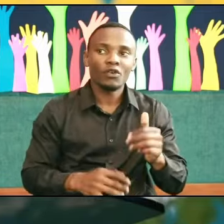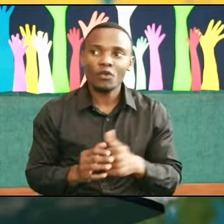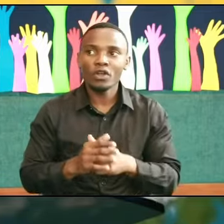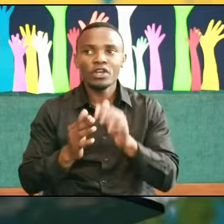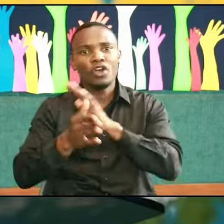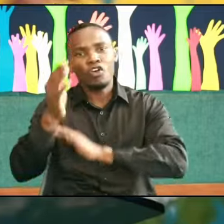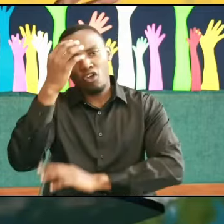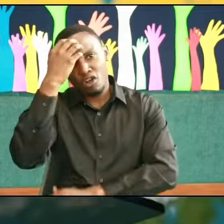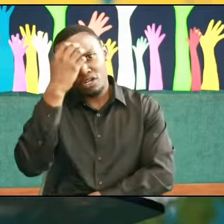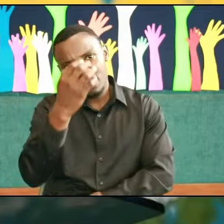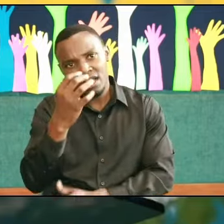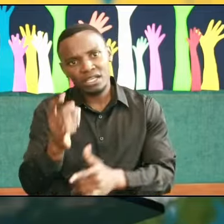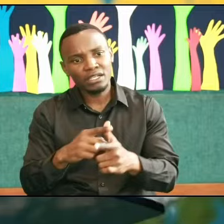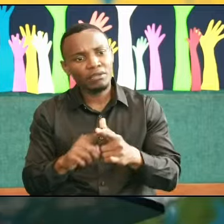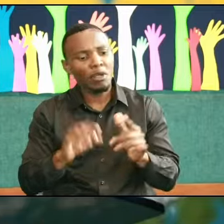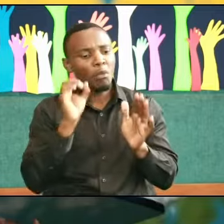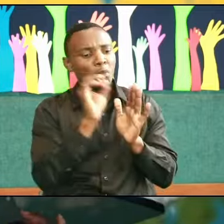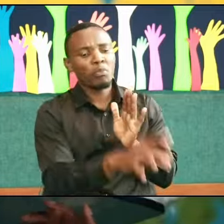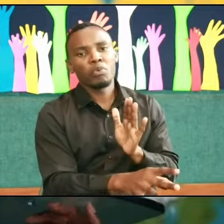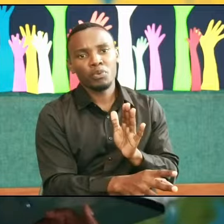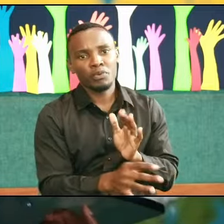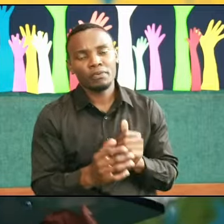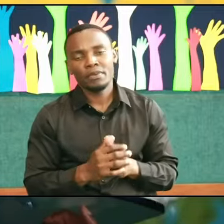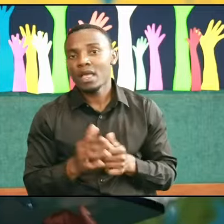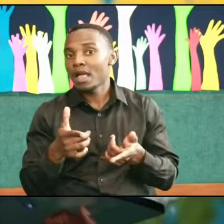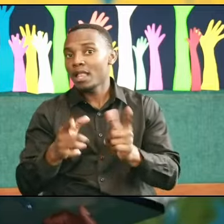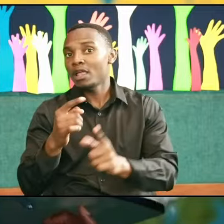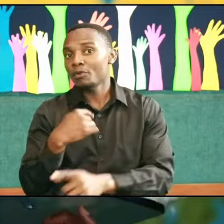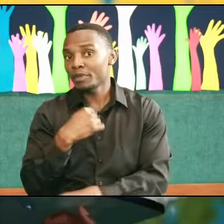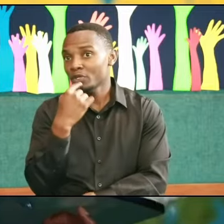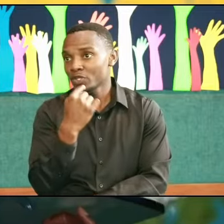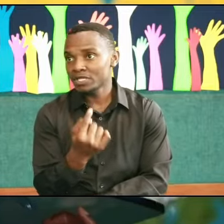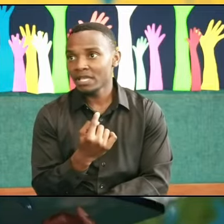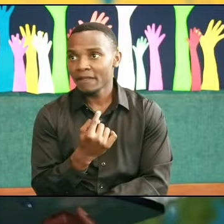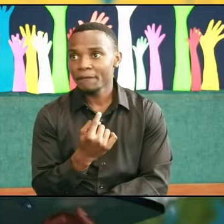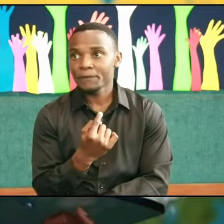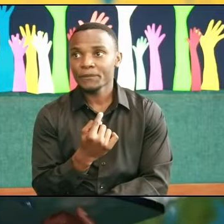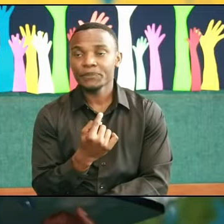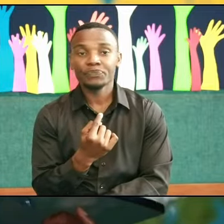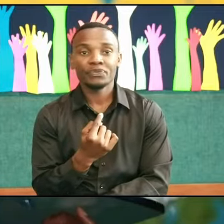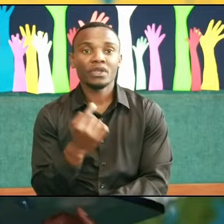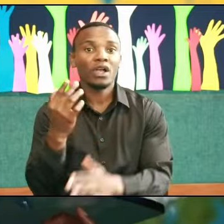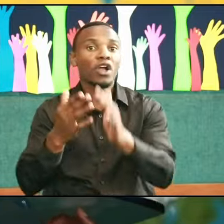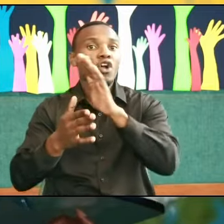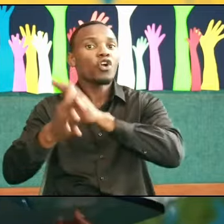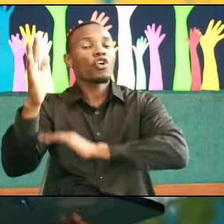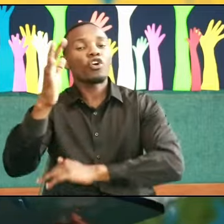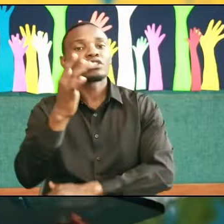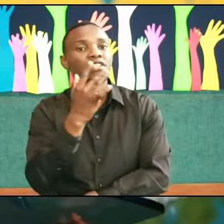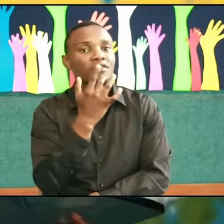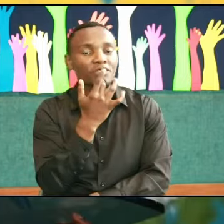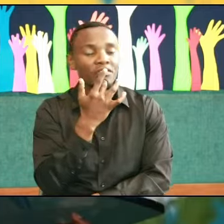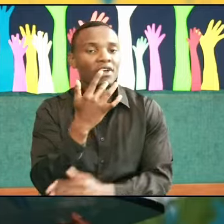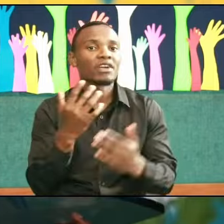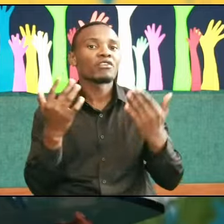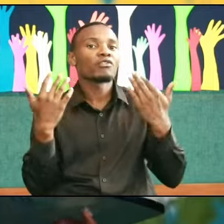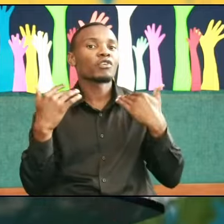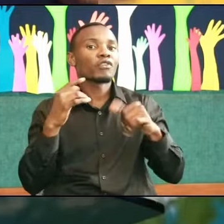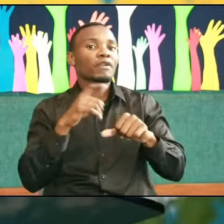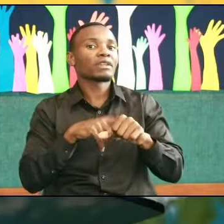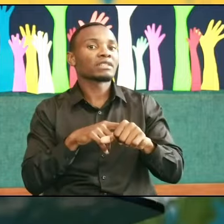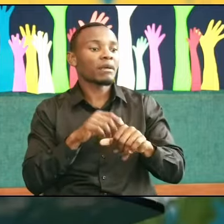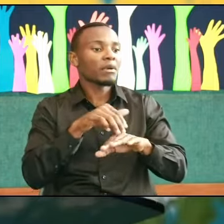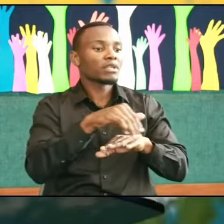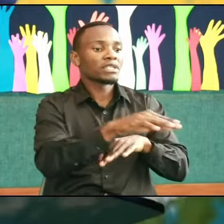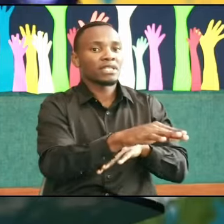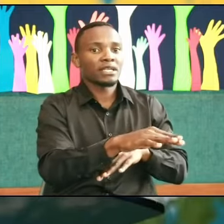of the garden and he threw them out. Allow me to say to you, when the Bible says God's favor is for life, when he threw them out,